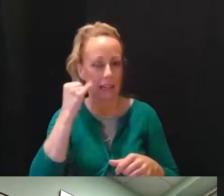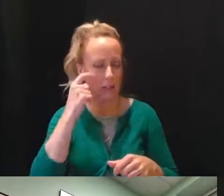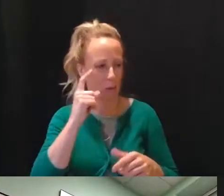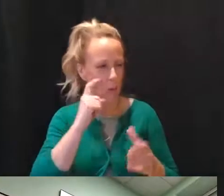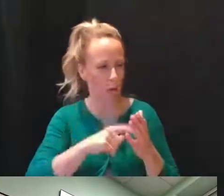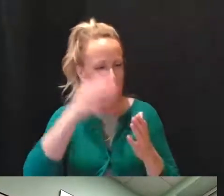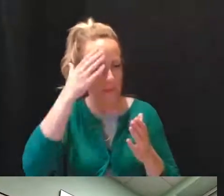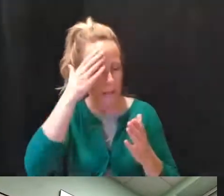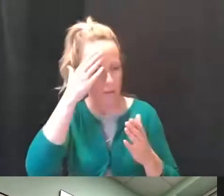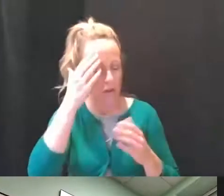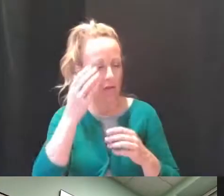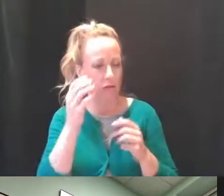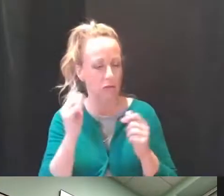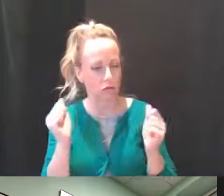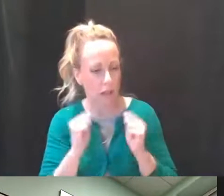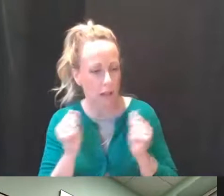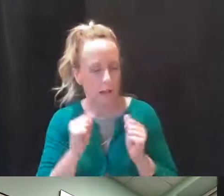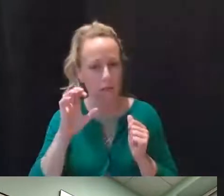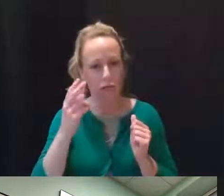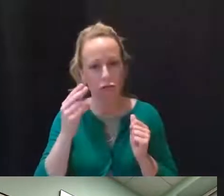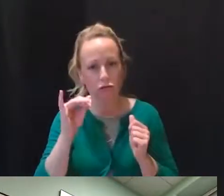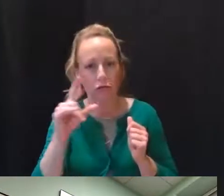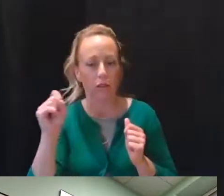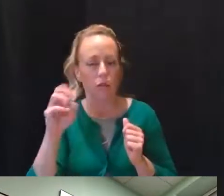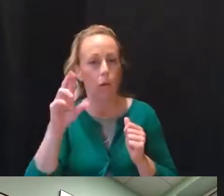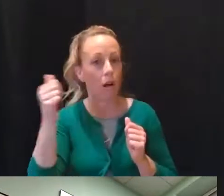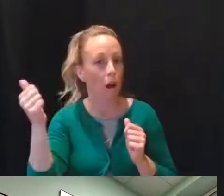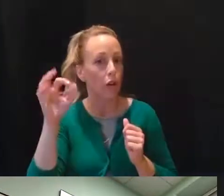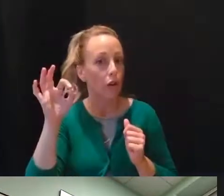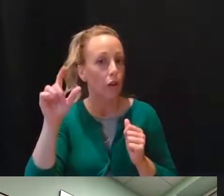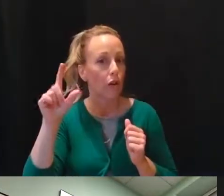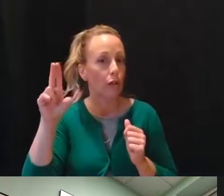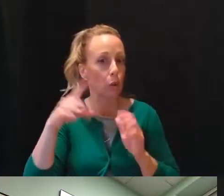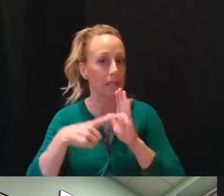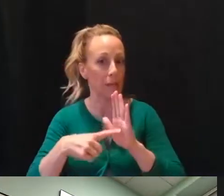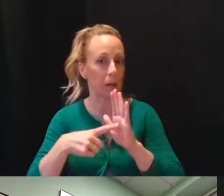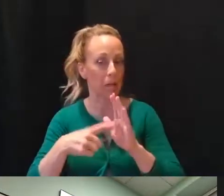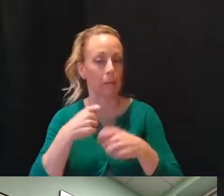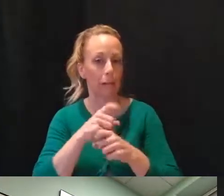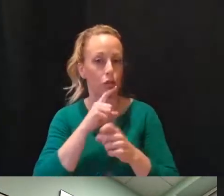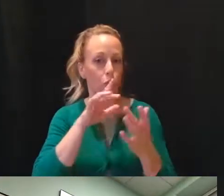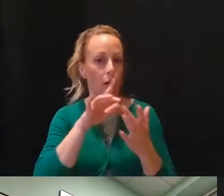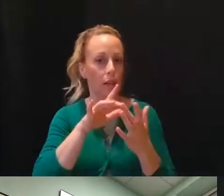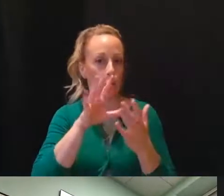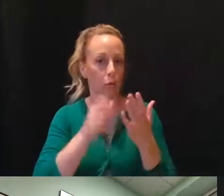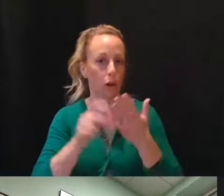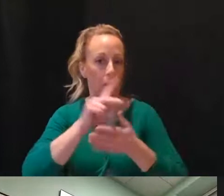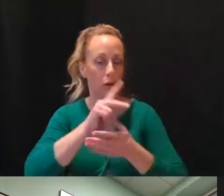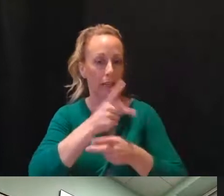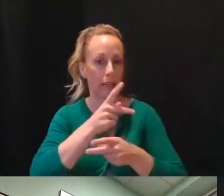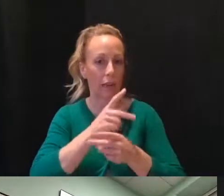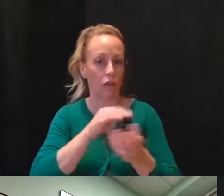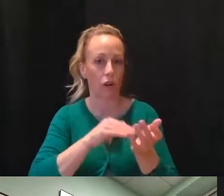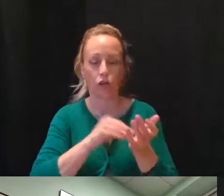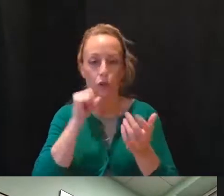fever, chills, other flu symptoms, get a hold of your primary care physician or come see us quickly. Don't wait